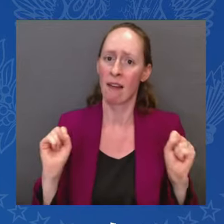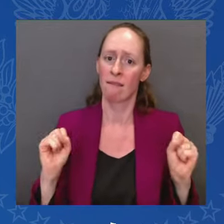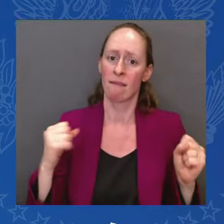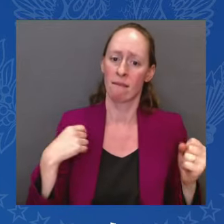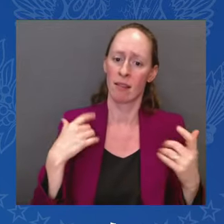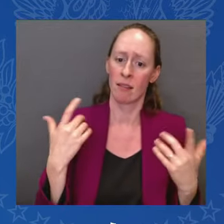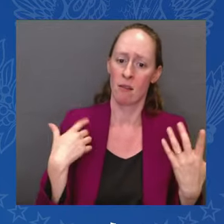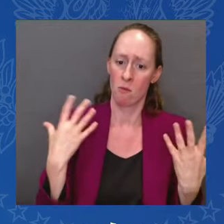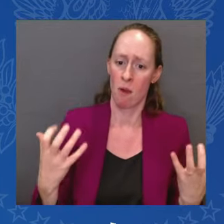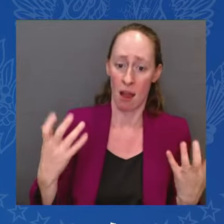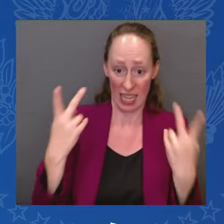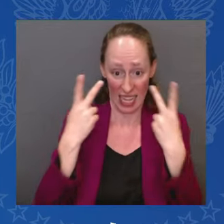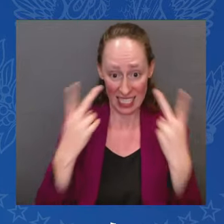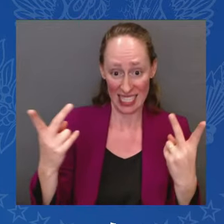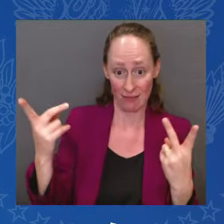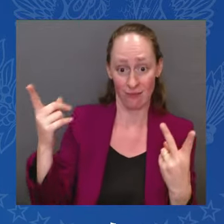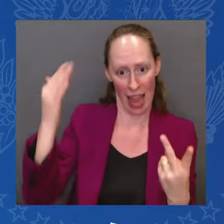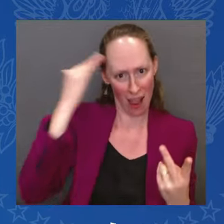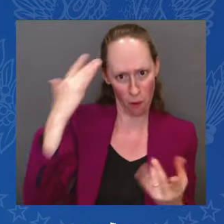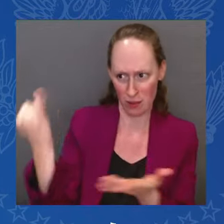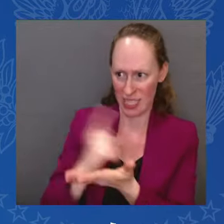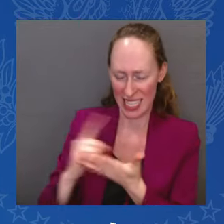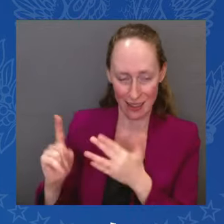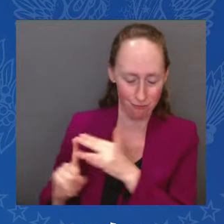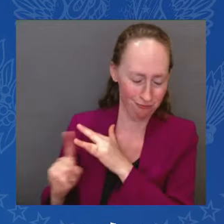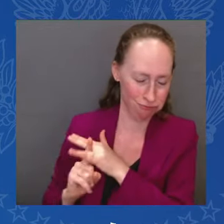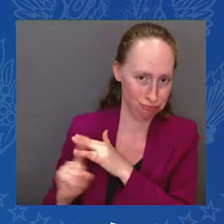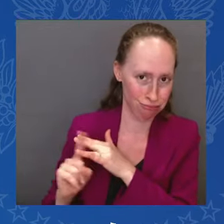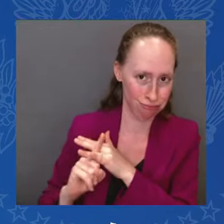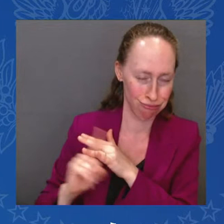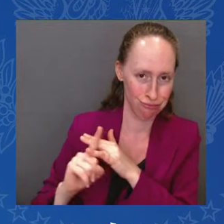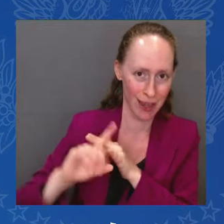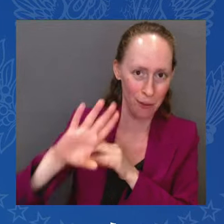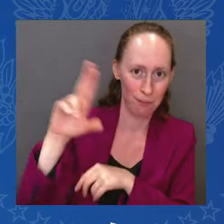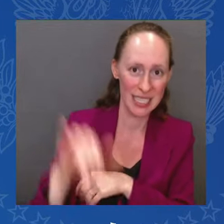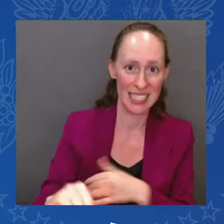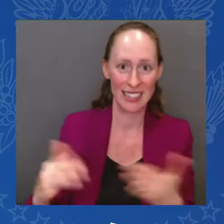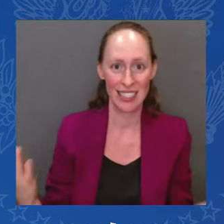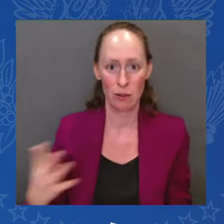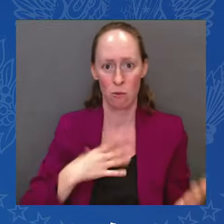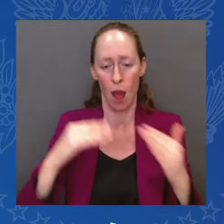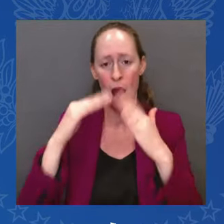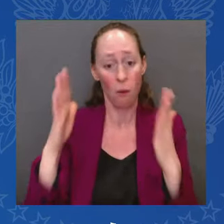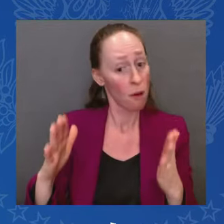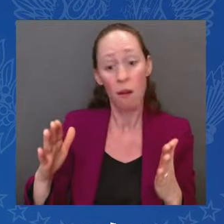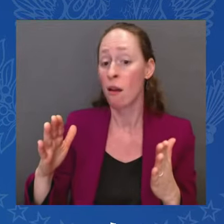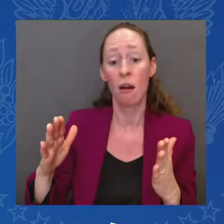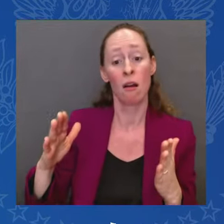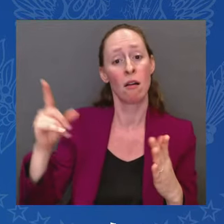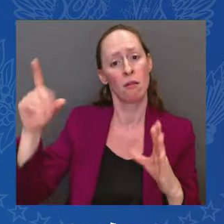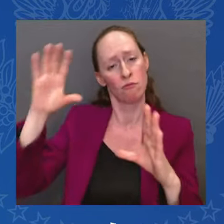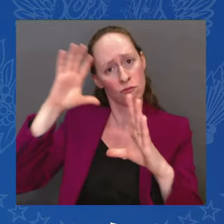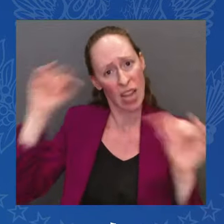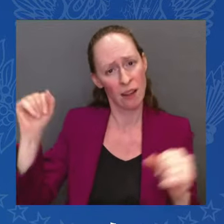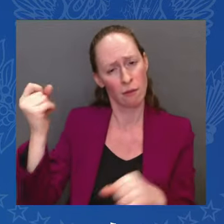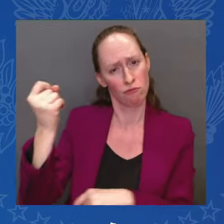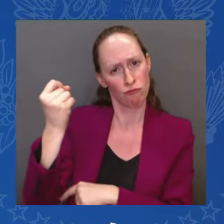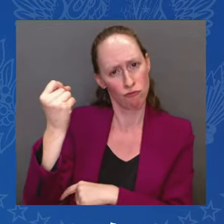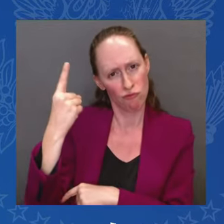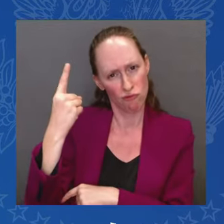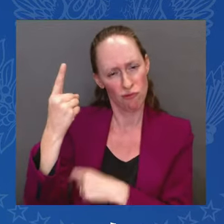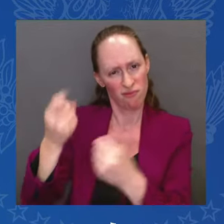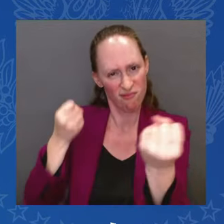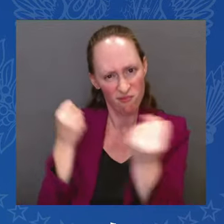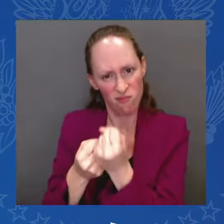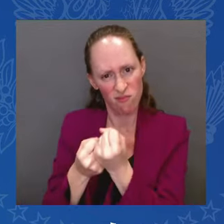week, it's that Joe Biden wants to be and is a president that understands the power of young people, a